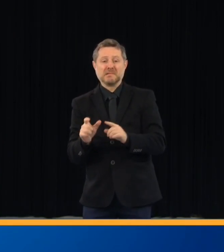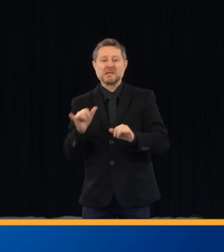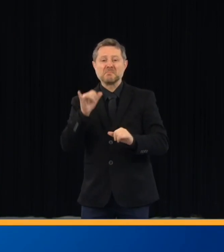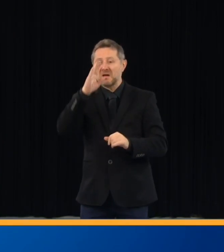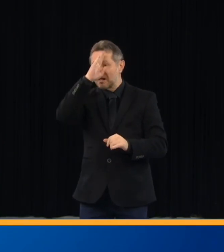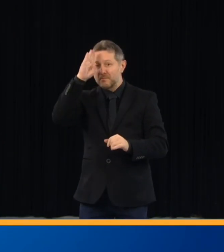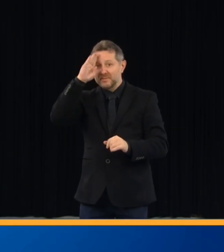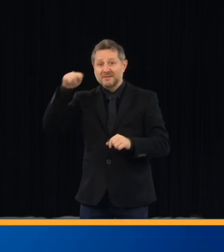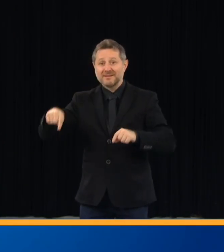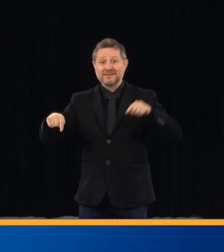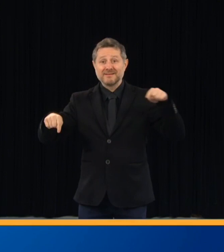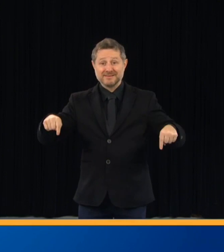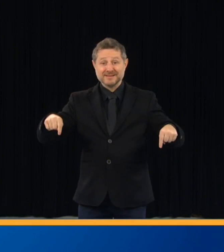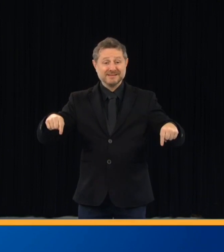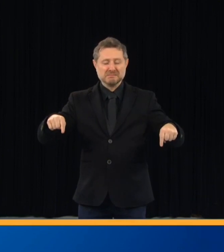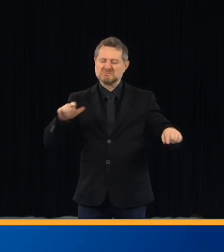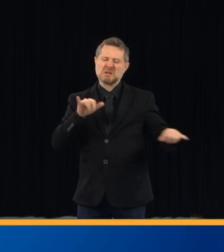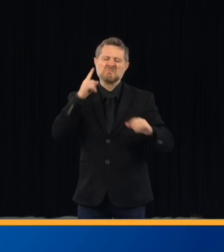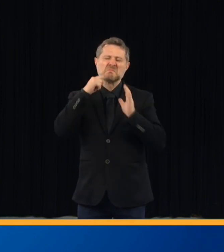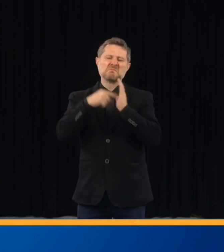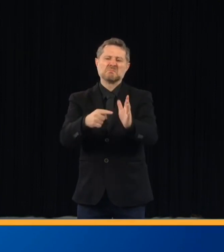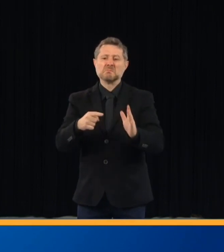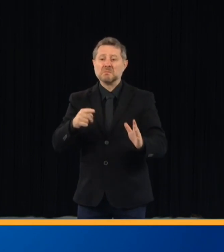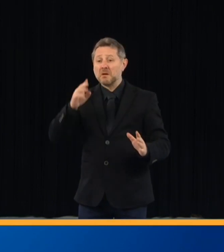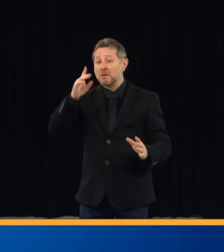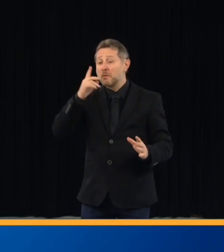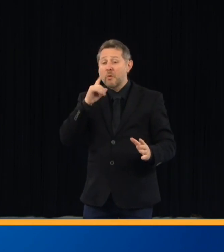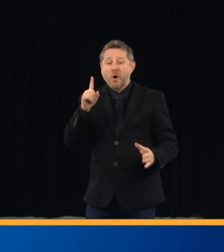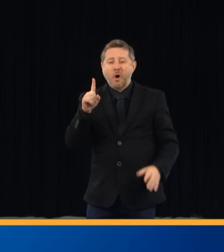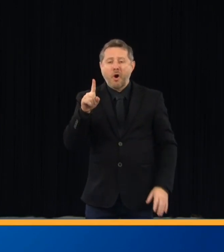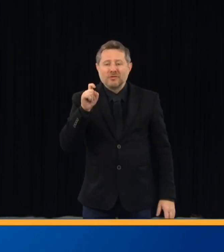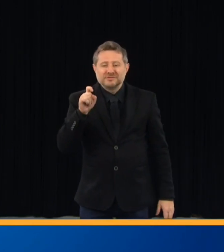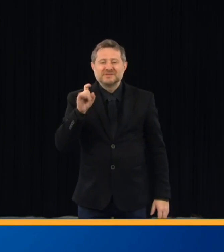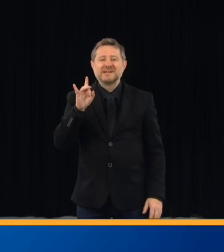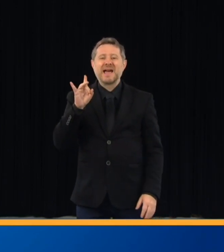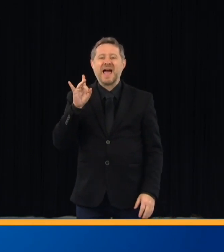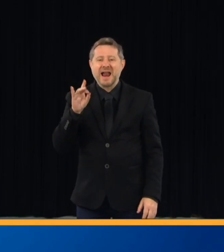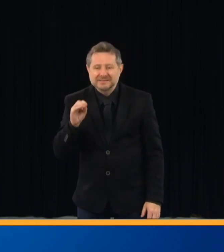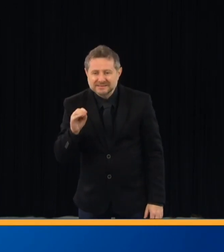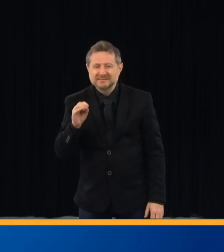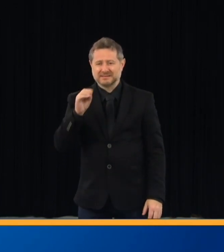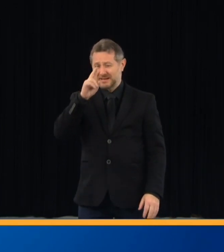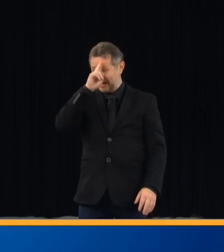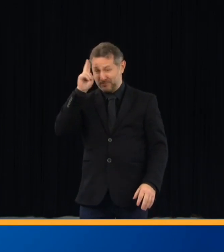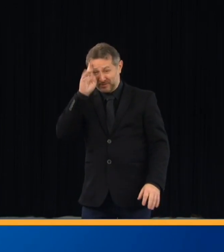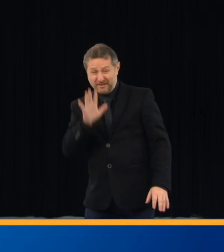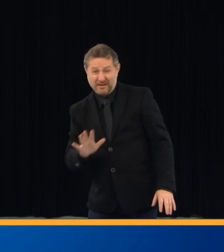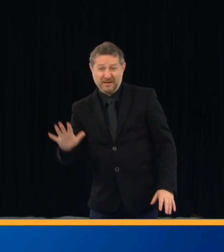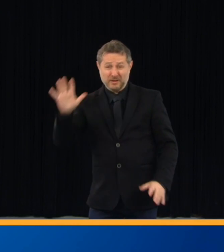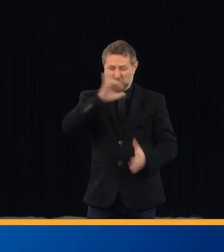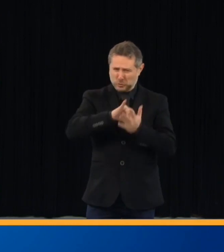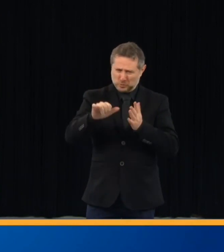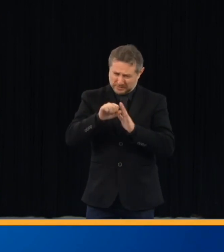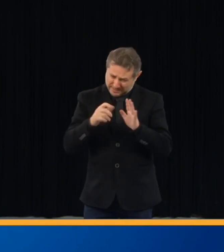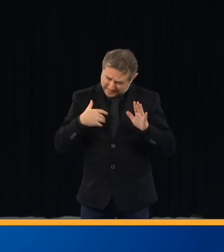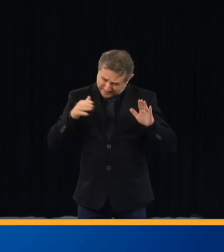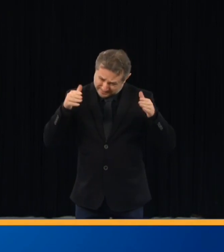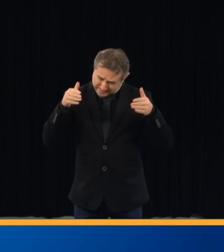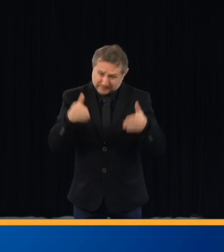or take, 180 hospitals that we are focusing on here in the state.